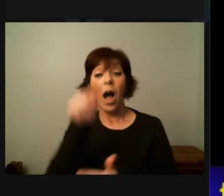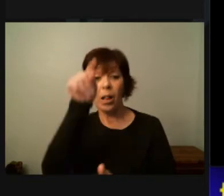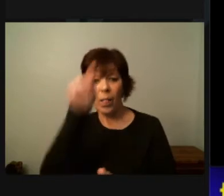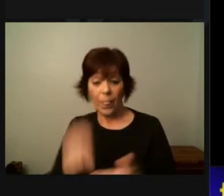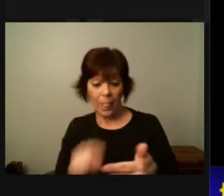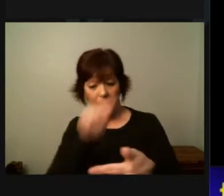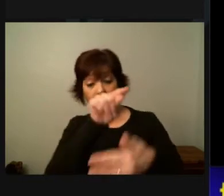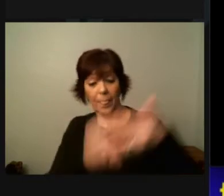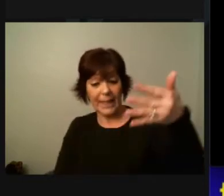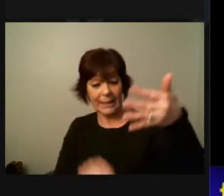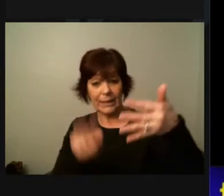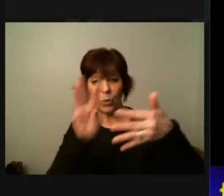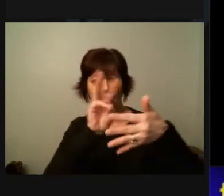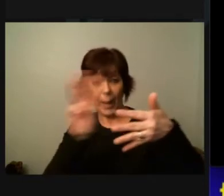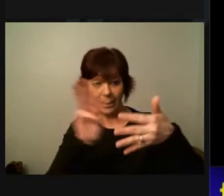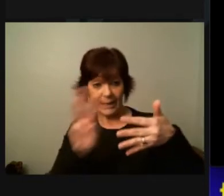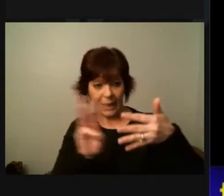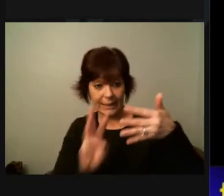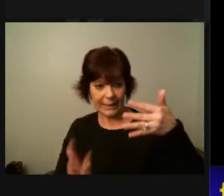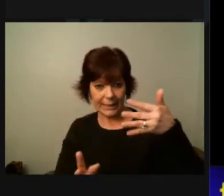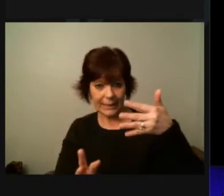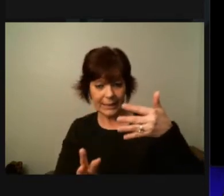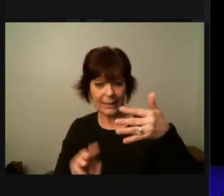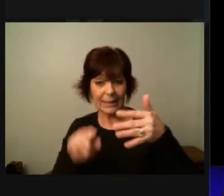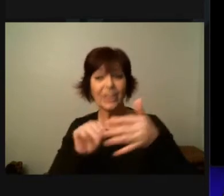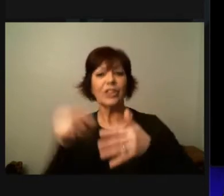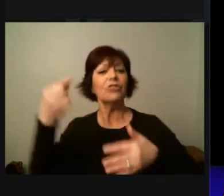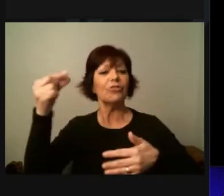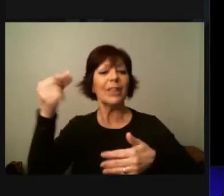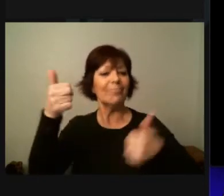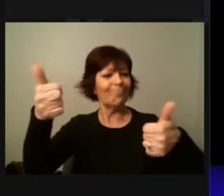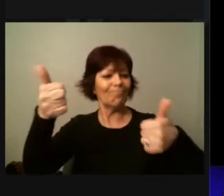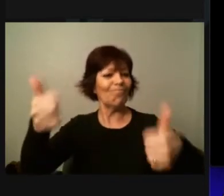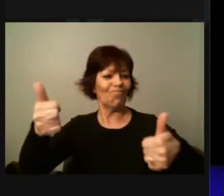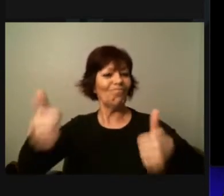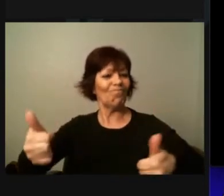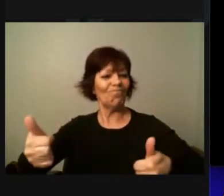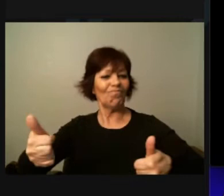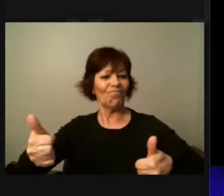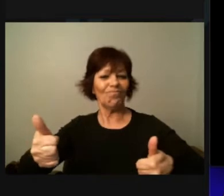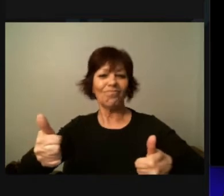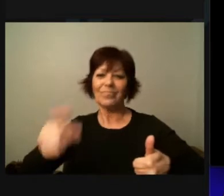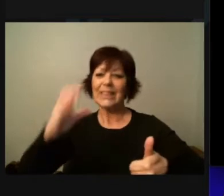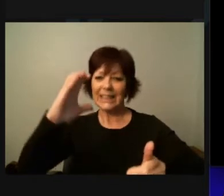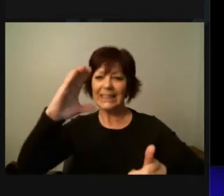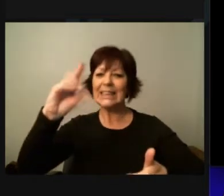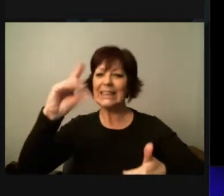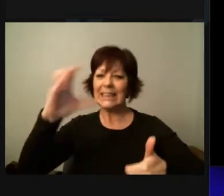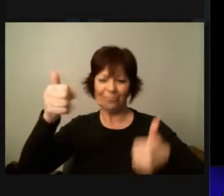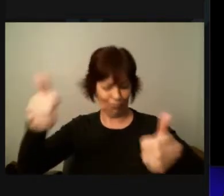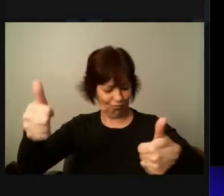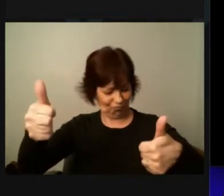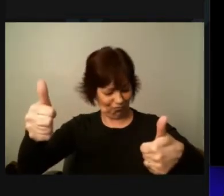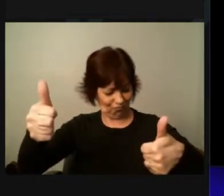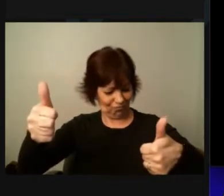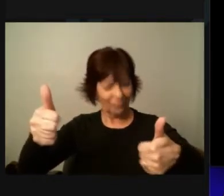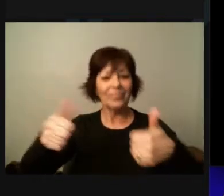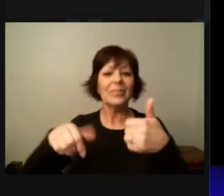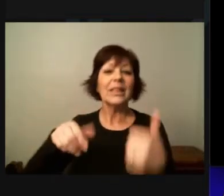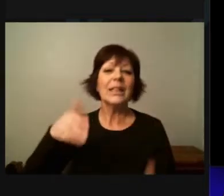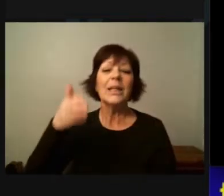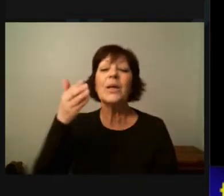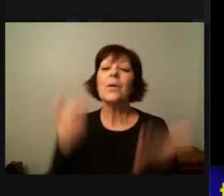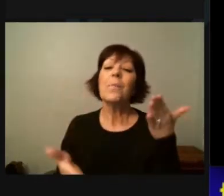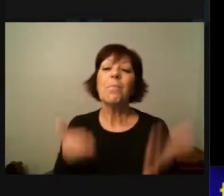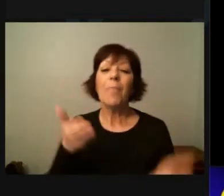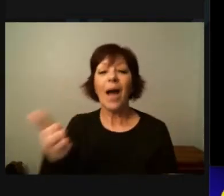we talk about, those would be in the green, like just go to those sites. You know, you might